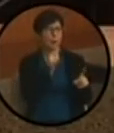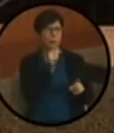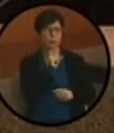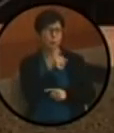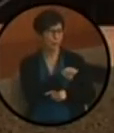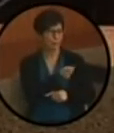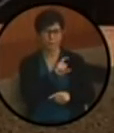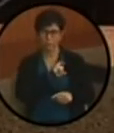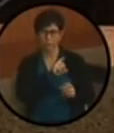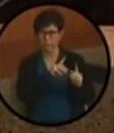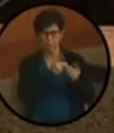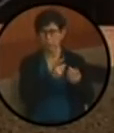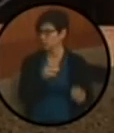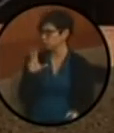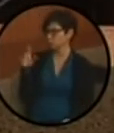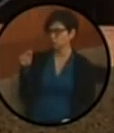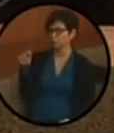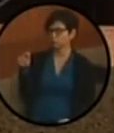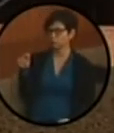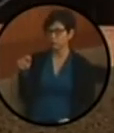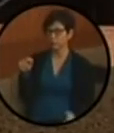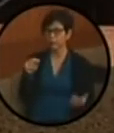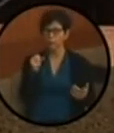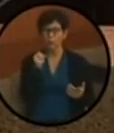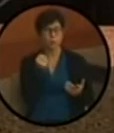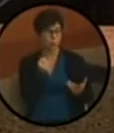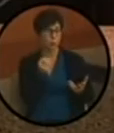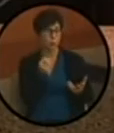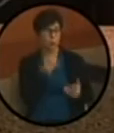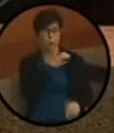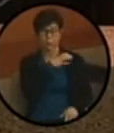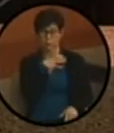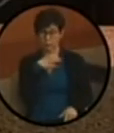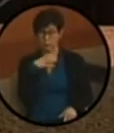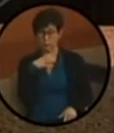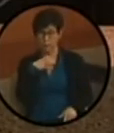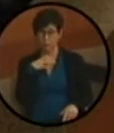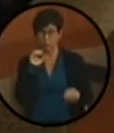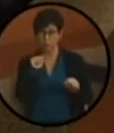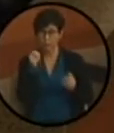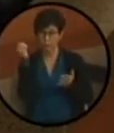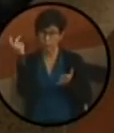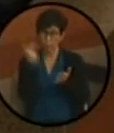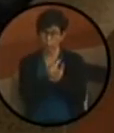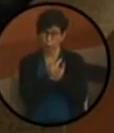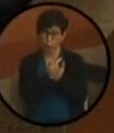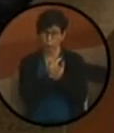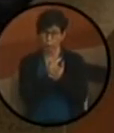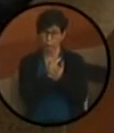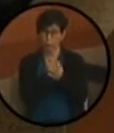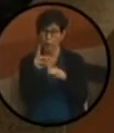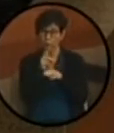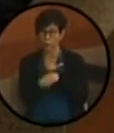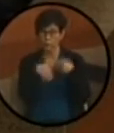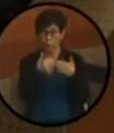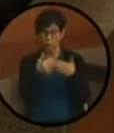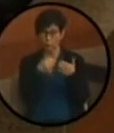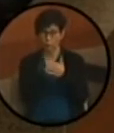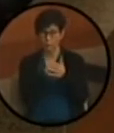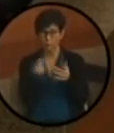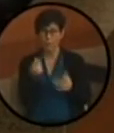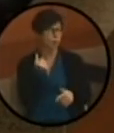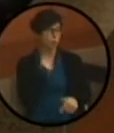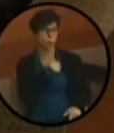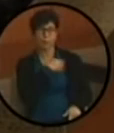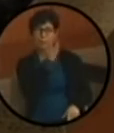simple task to have council approve all expenditures of the forfeiture funds. And that's what we do. Yes, sir. Okay. We don't ever spend out of that